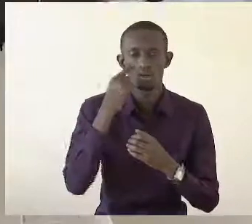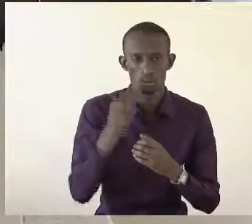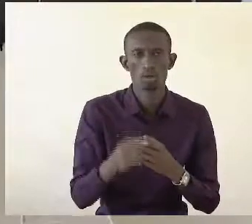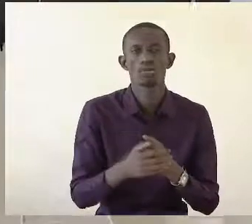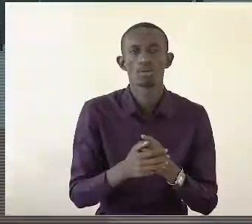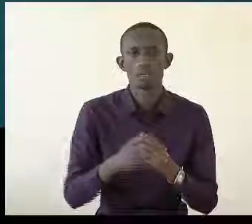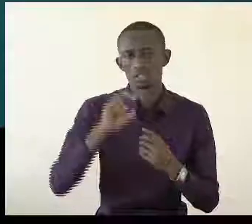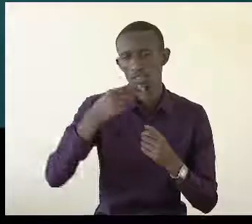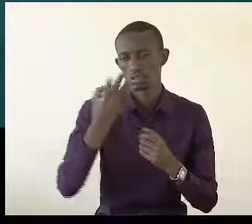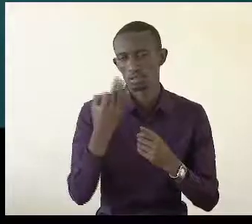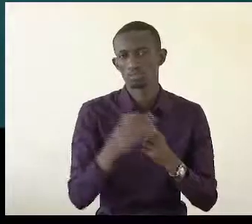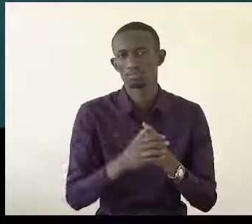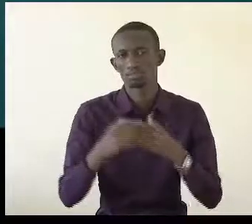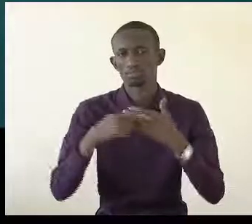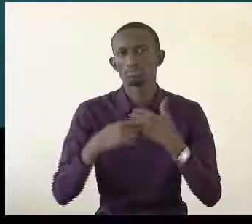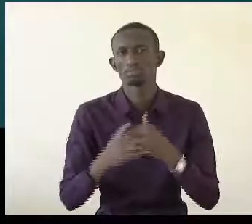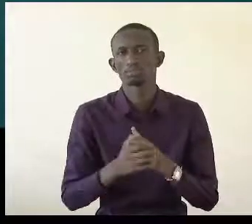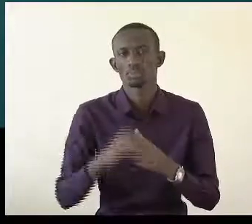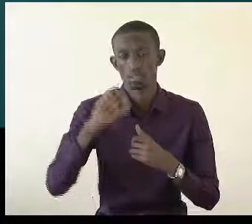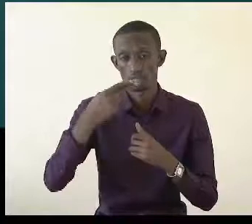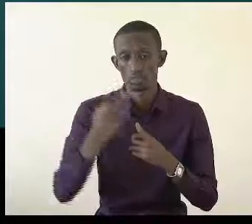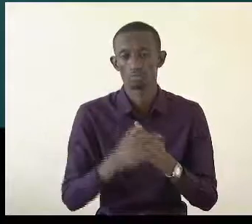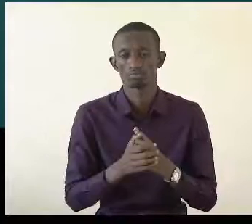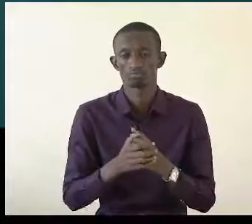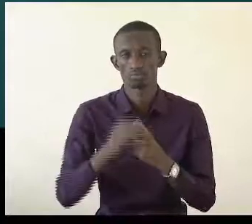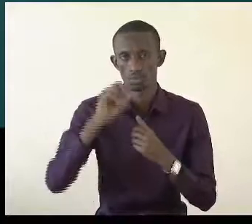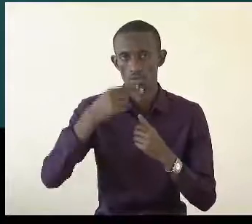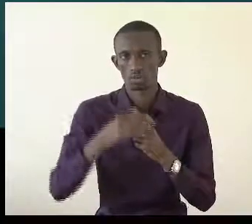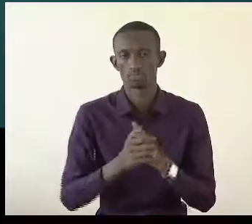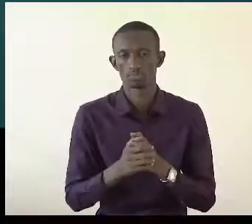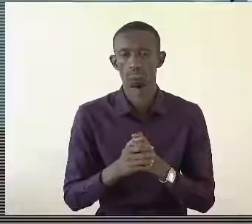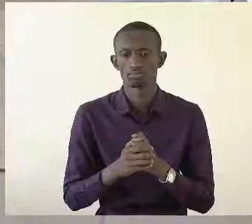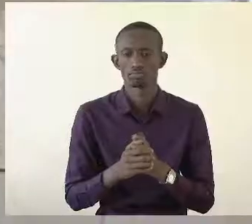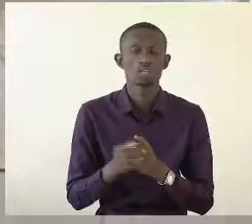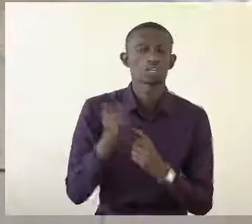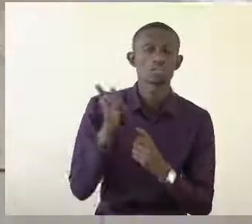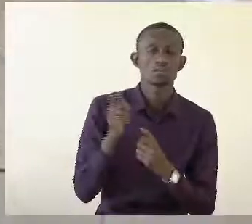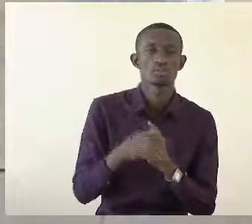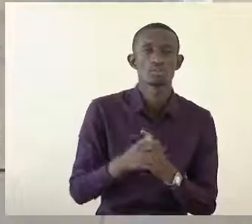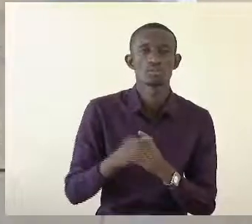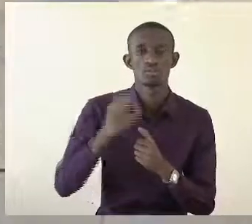OH. So this is the compound which is A.